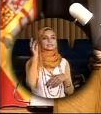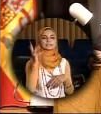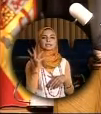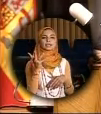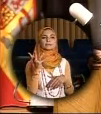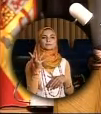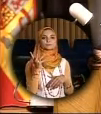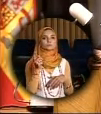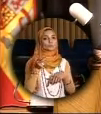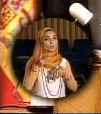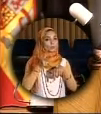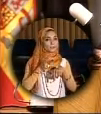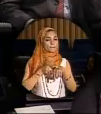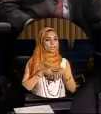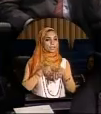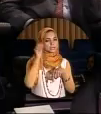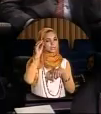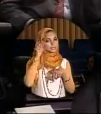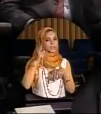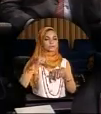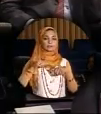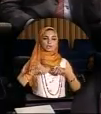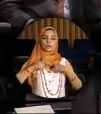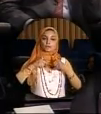for them. So I would like to introduce